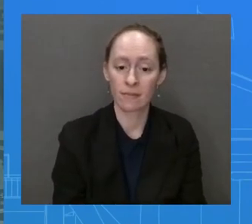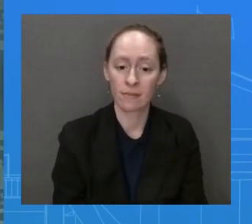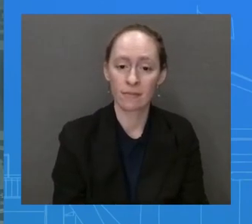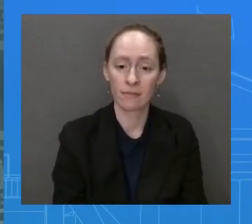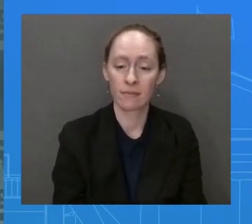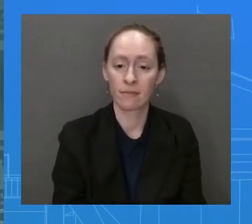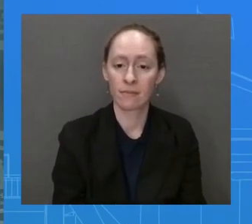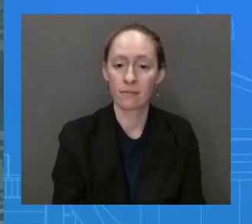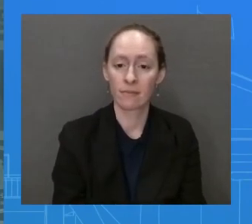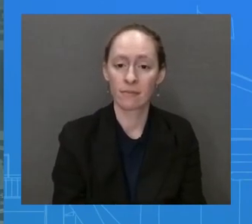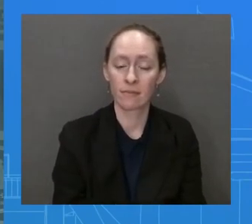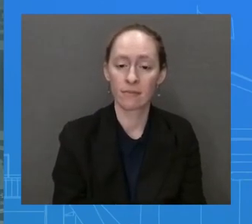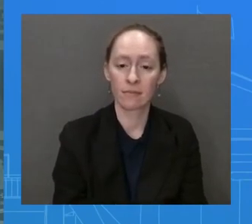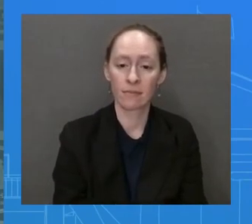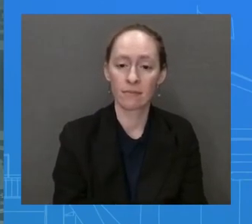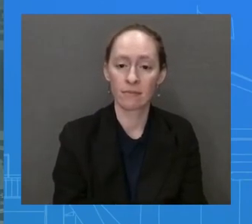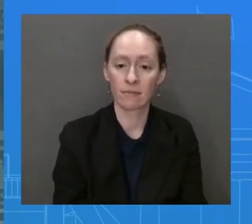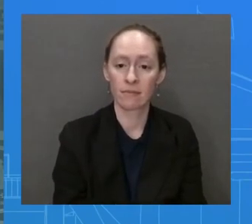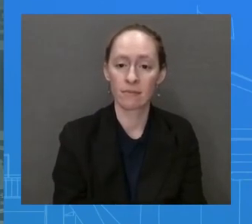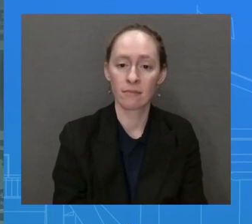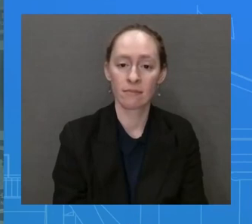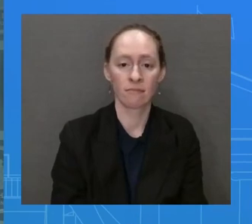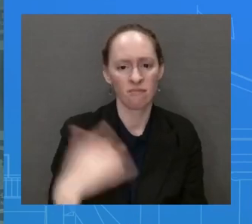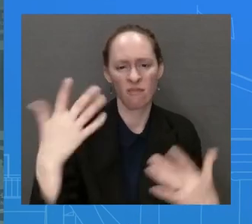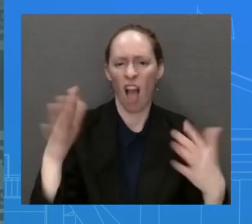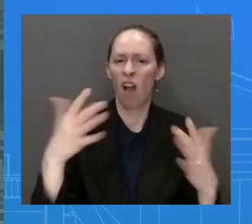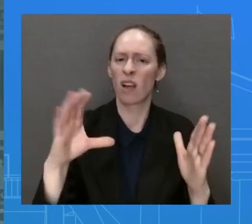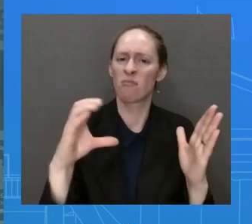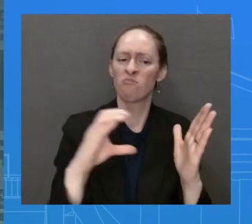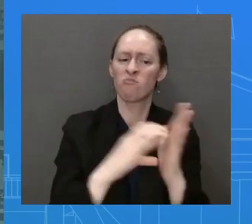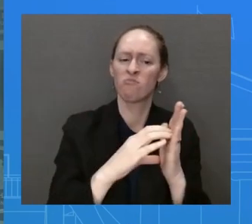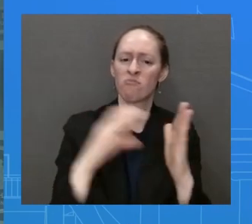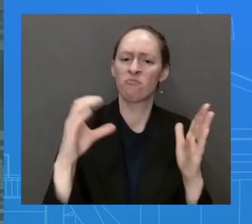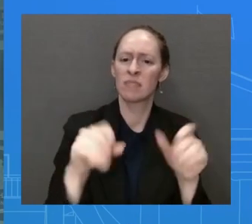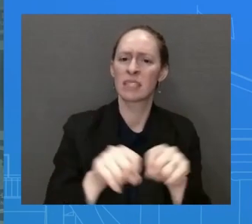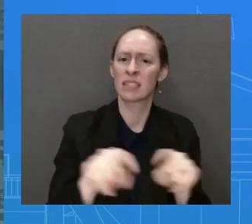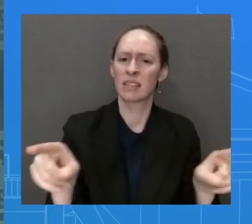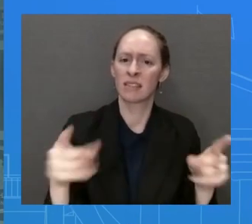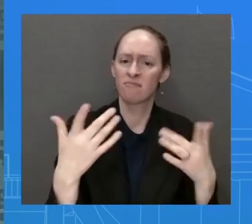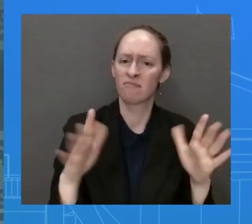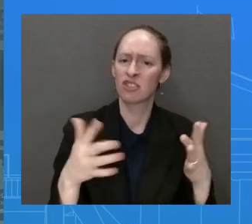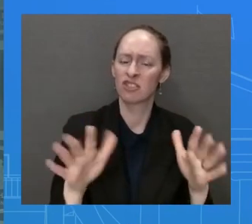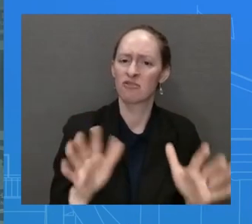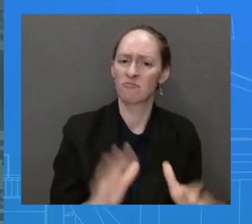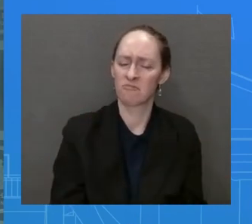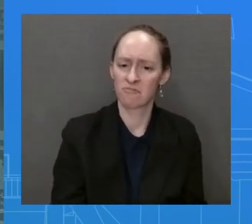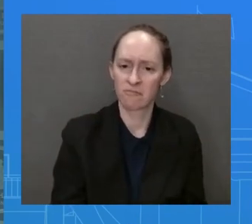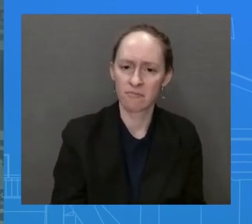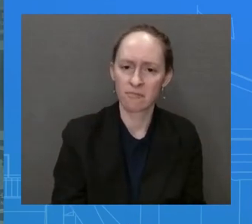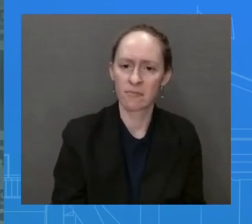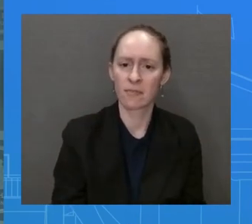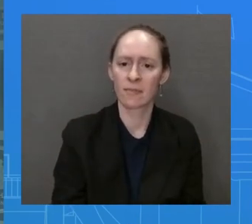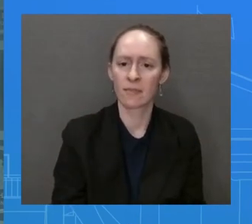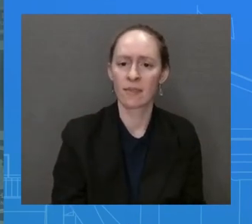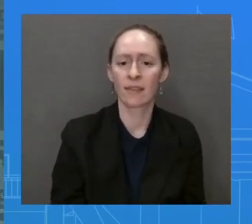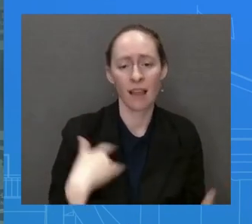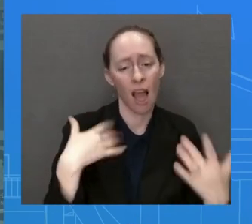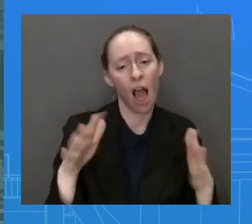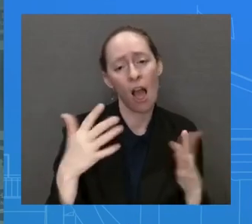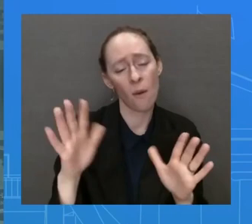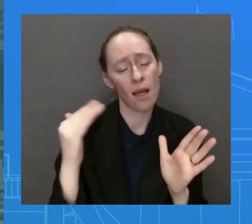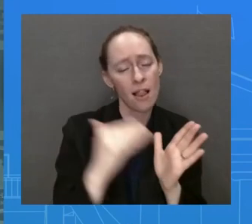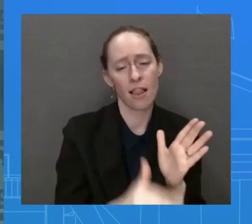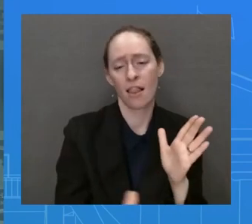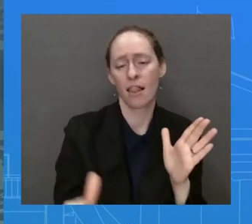this week as appropriate. Again, I think I just said this. I've said this multiple times during this briefing that I know in the last 24 hours,